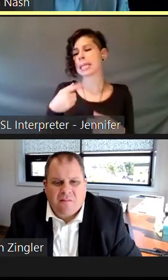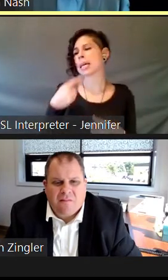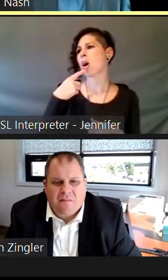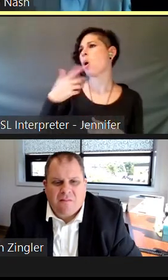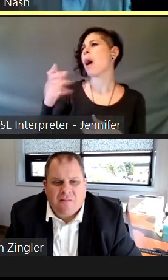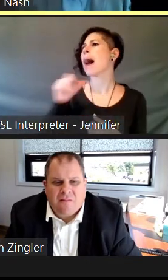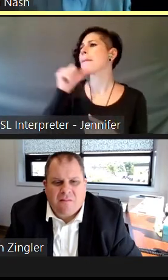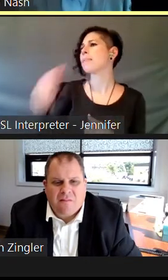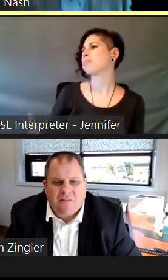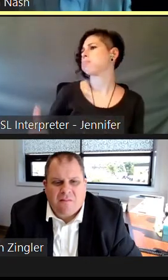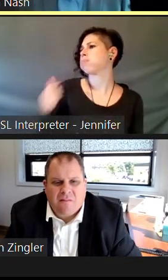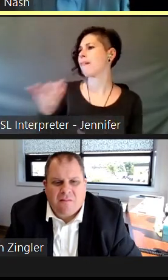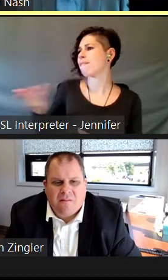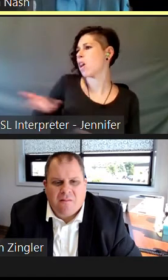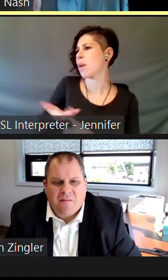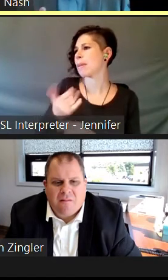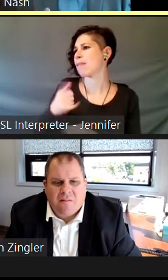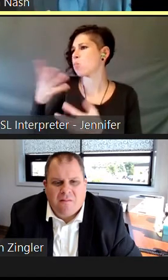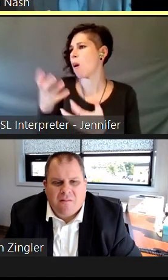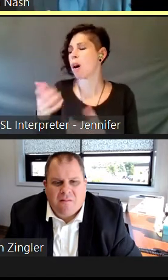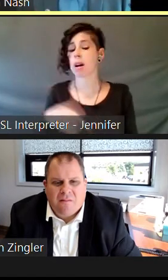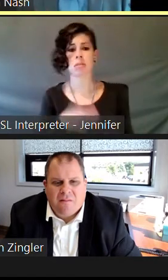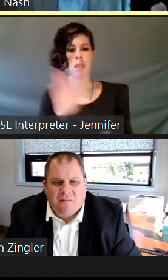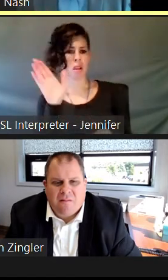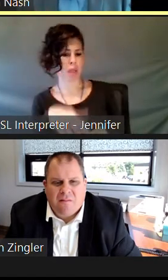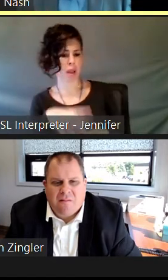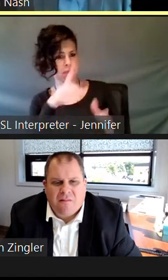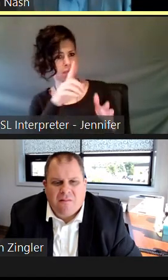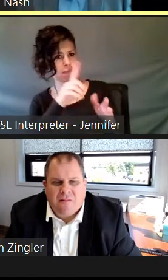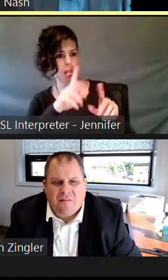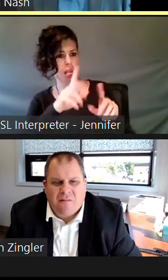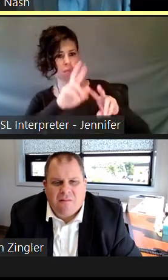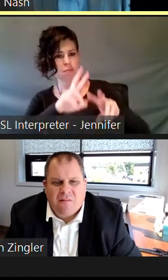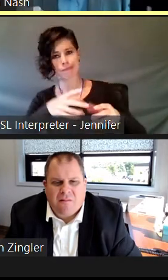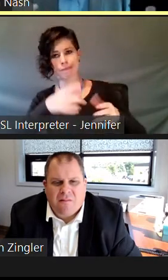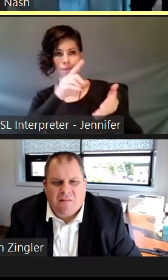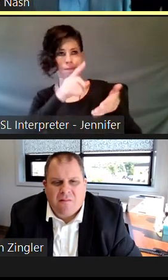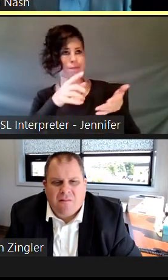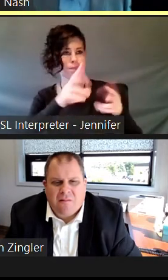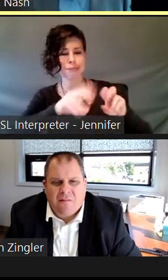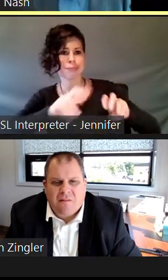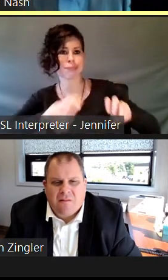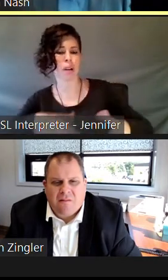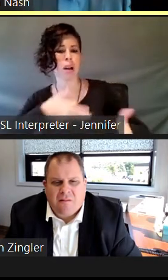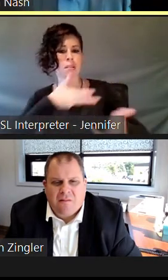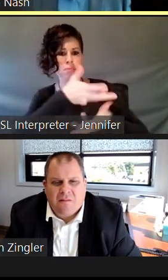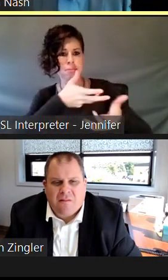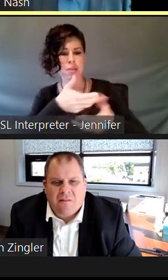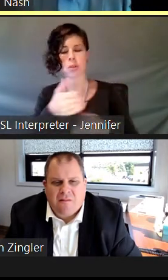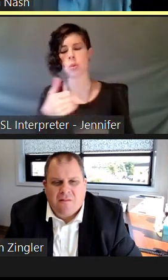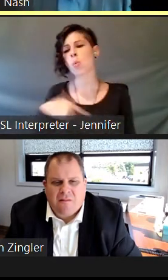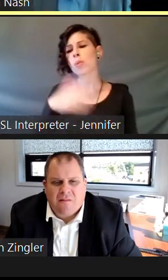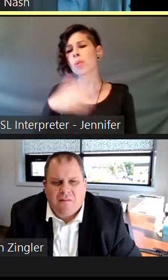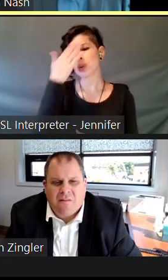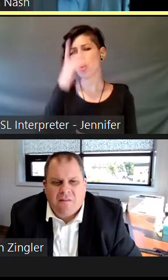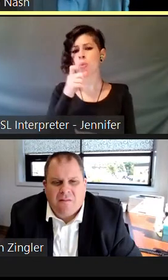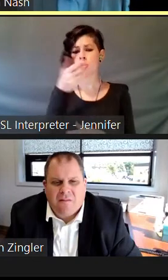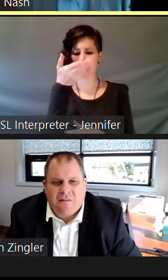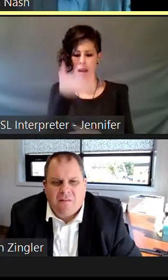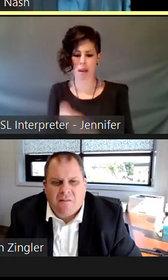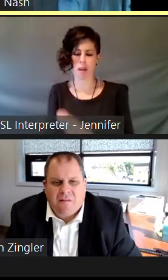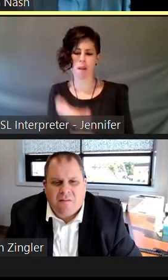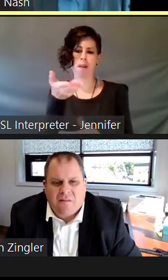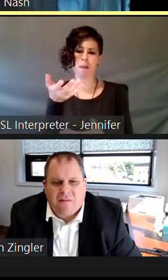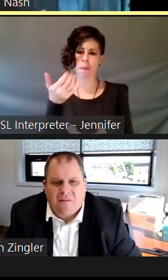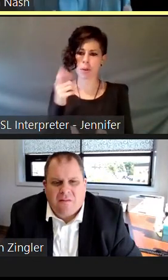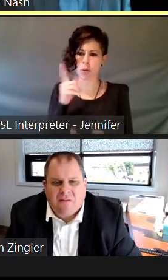saying, shame on you for not getting vaccinated. Those are easy people to work with because we know who they are and we know kind of where they stand, and it's a different approach